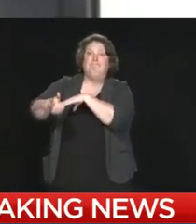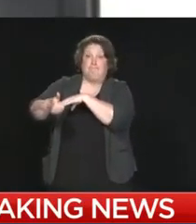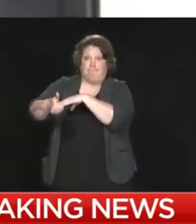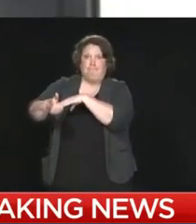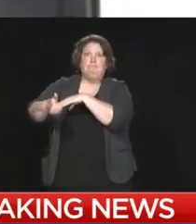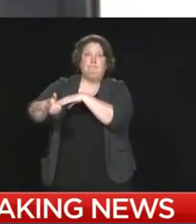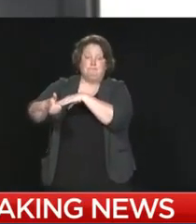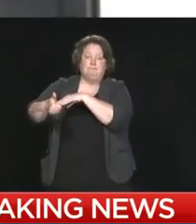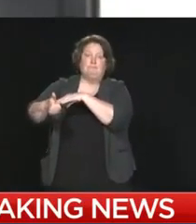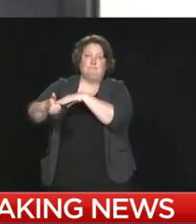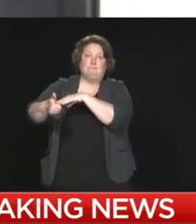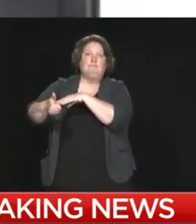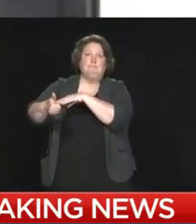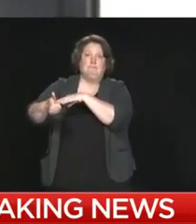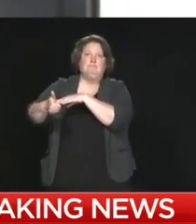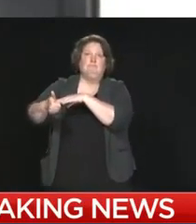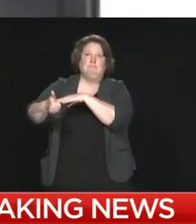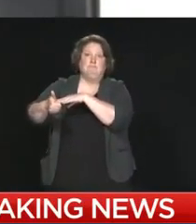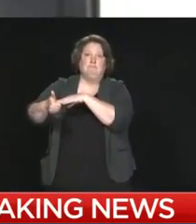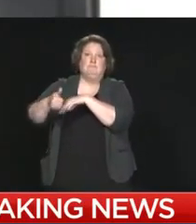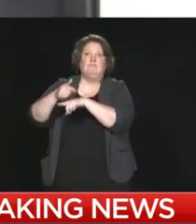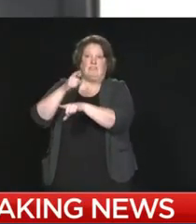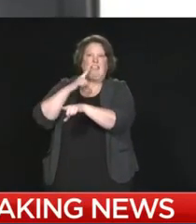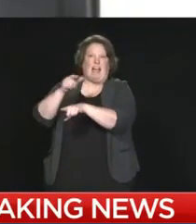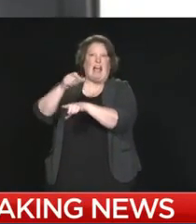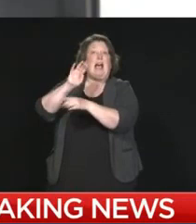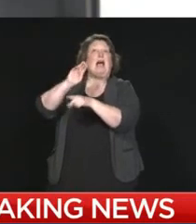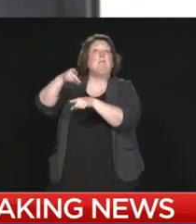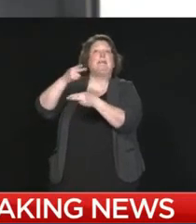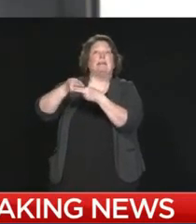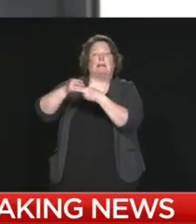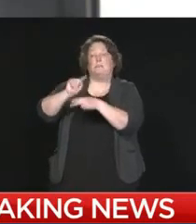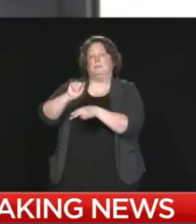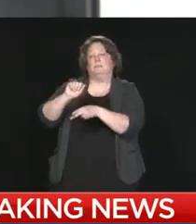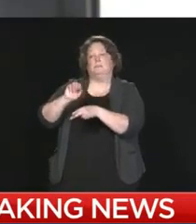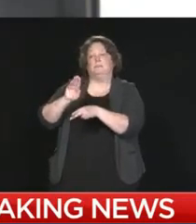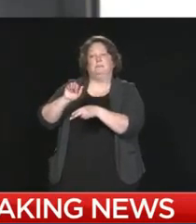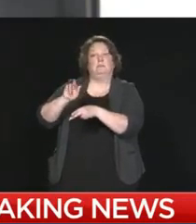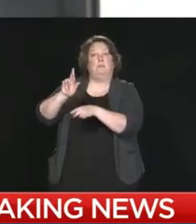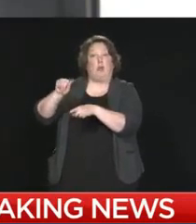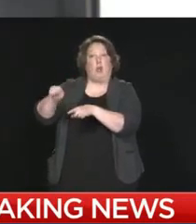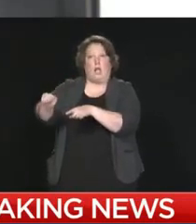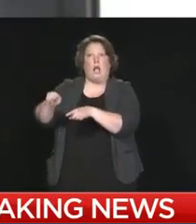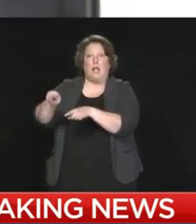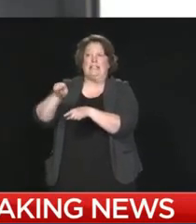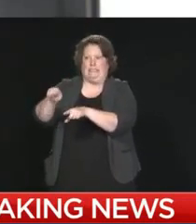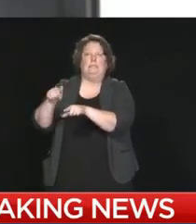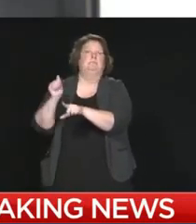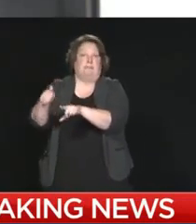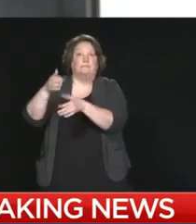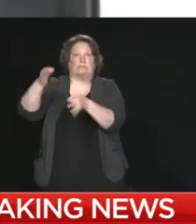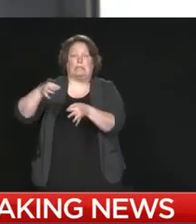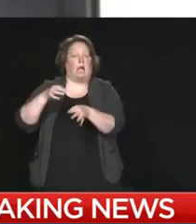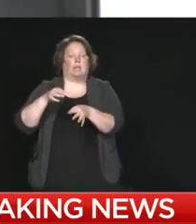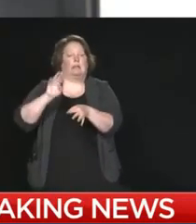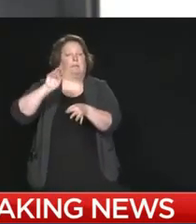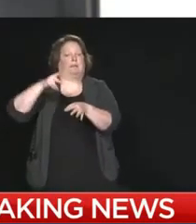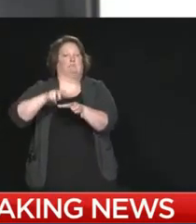taken for Mr. Tabara to remove himself from the Liberal Party of Canada caucus.